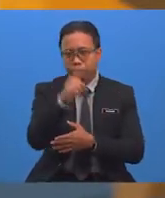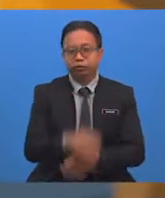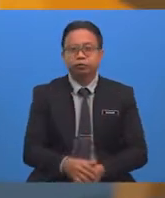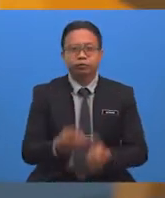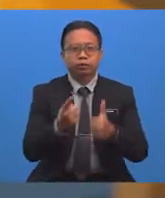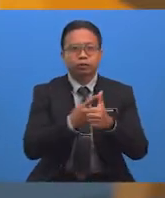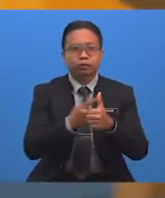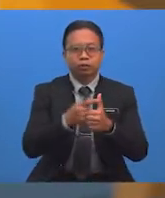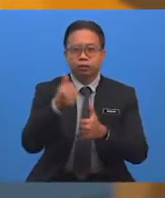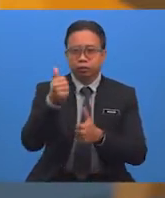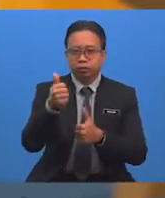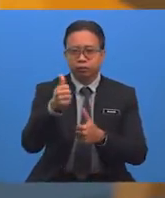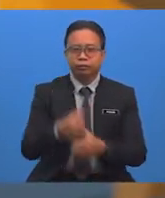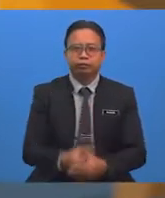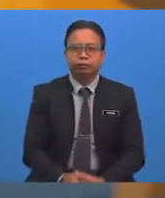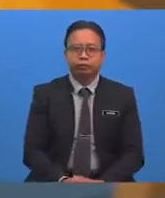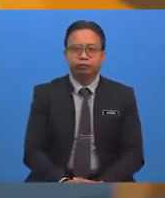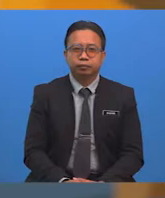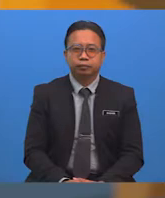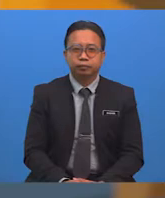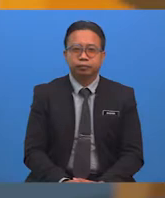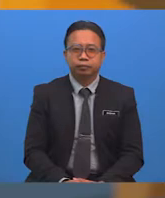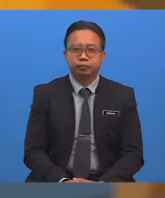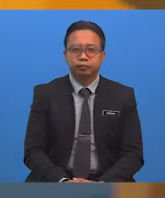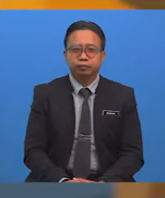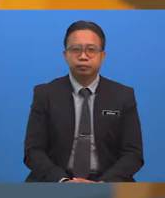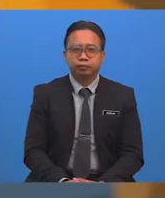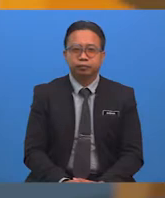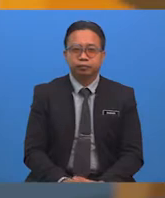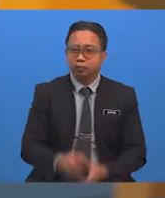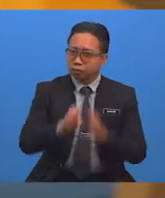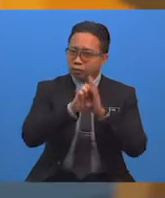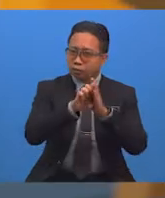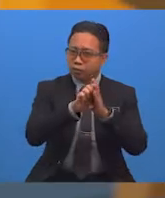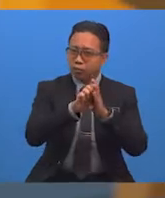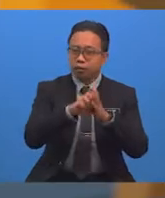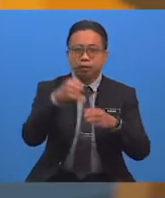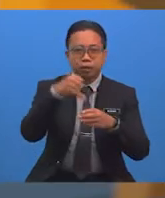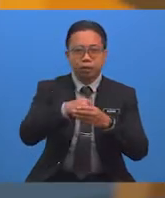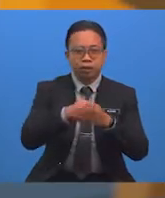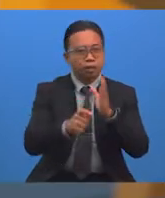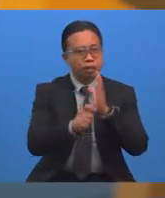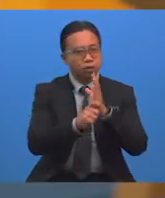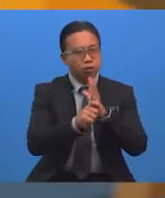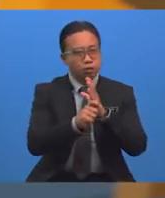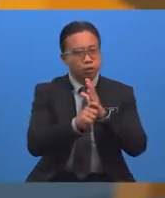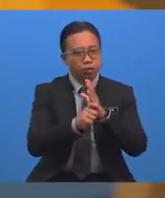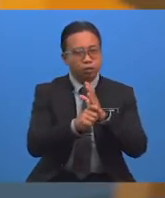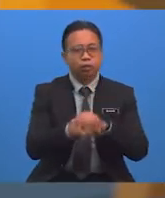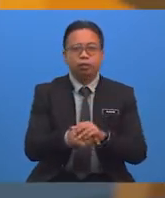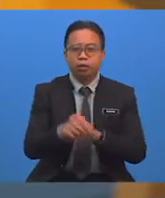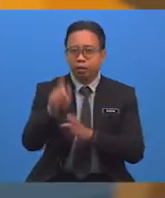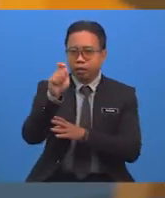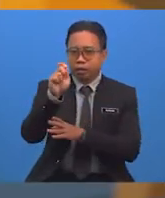Firstly, good cohesive devices used. For example, in addition,